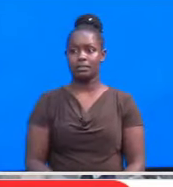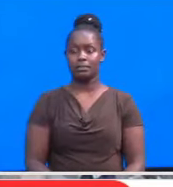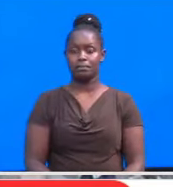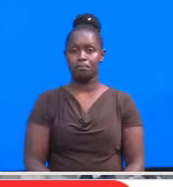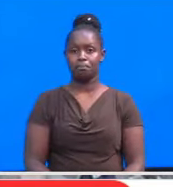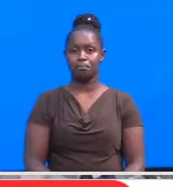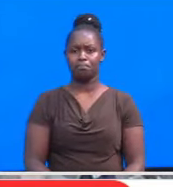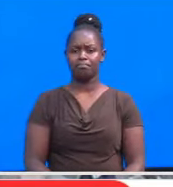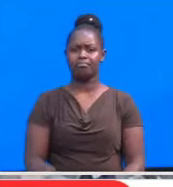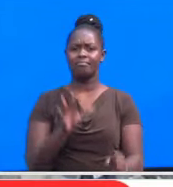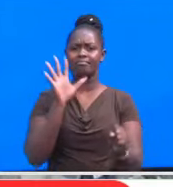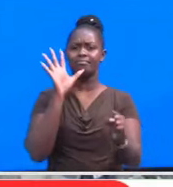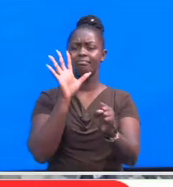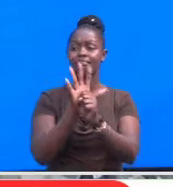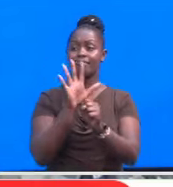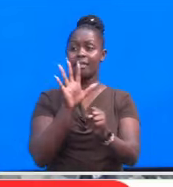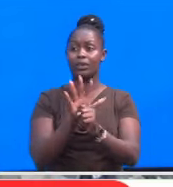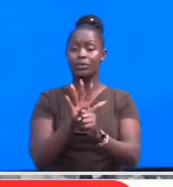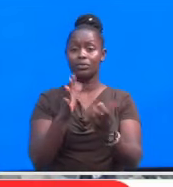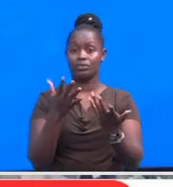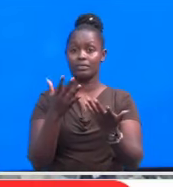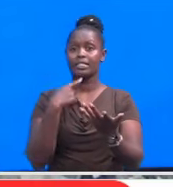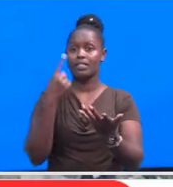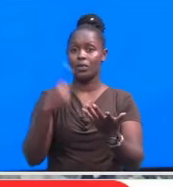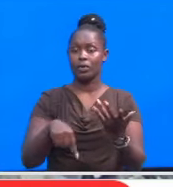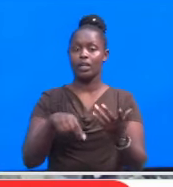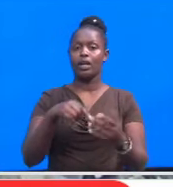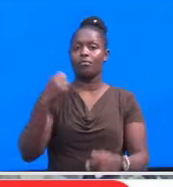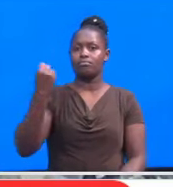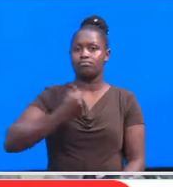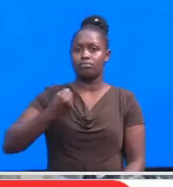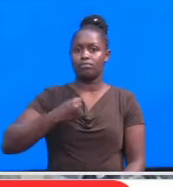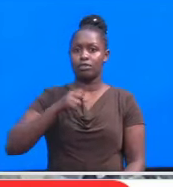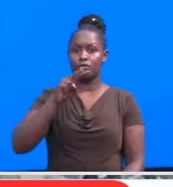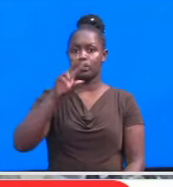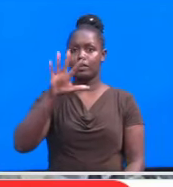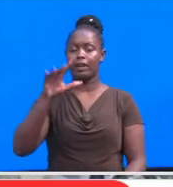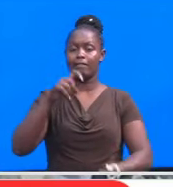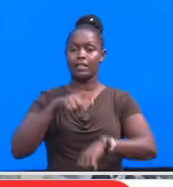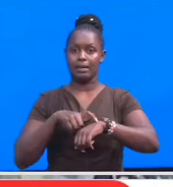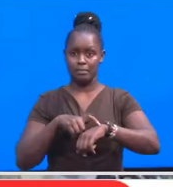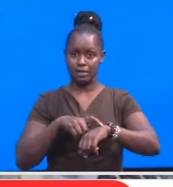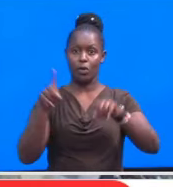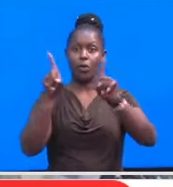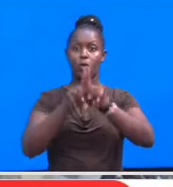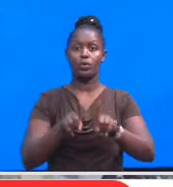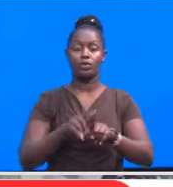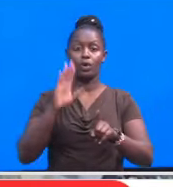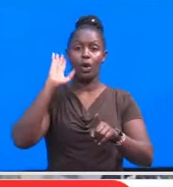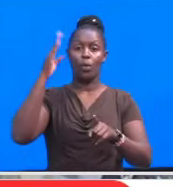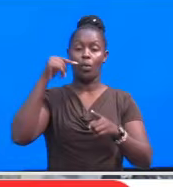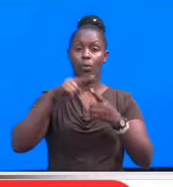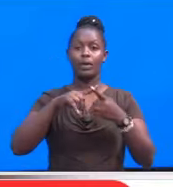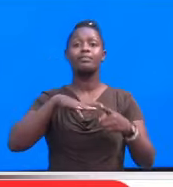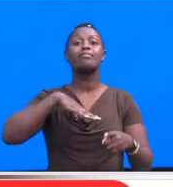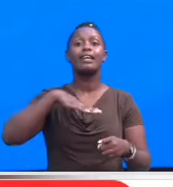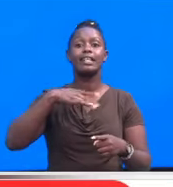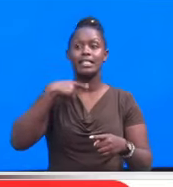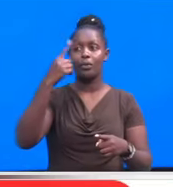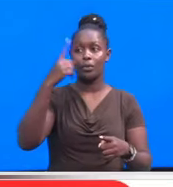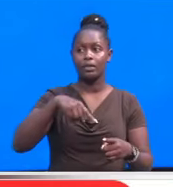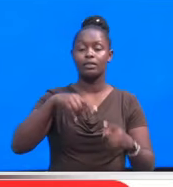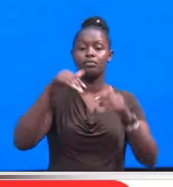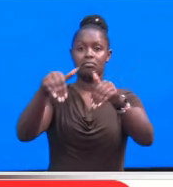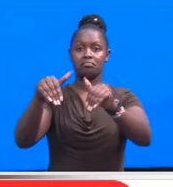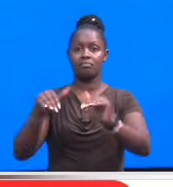An autopsy revealed Maigo was stabbed 25 times. Maigo is expected to be laid to rest on September 29th in Kisii